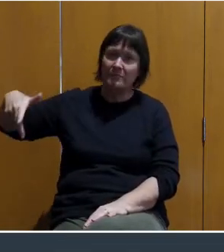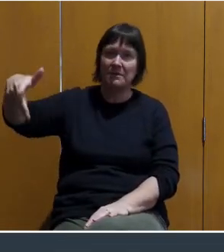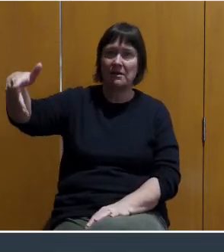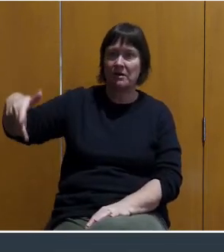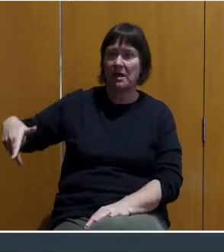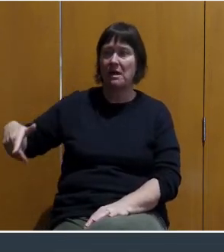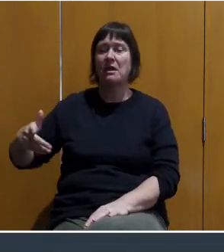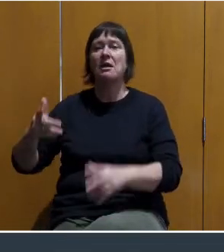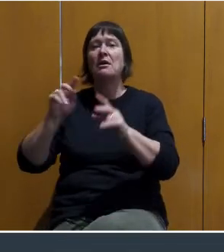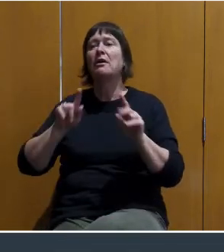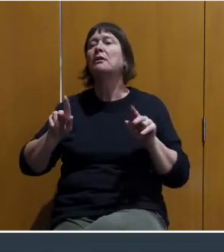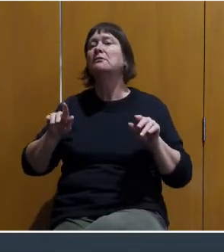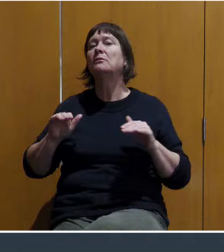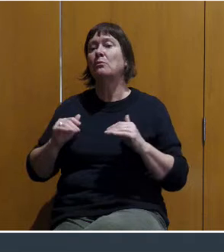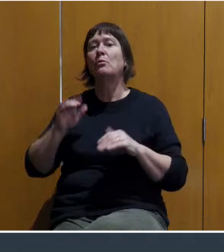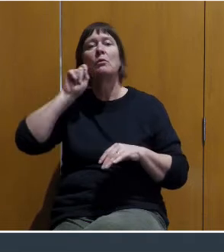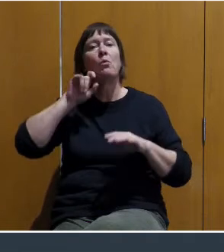twice a day at high tide,